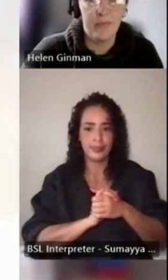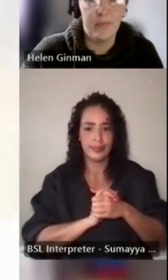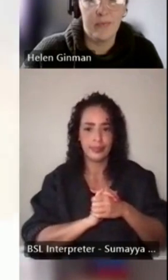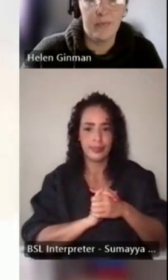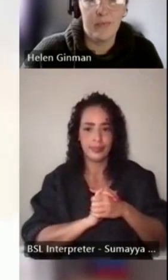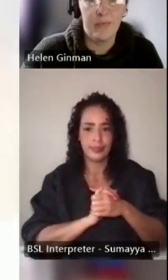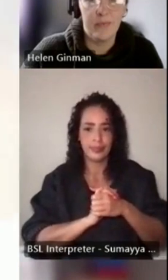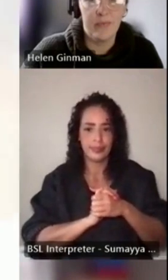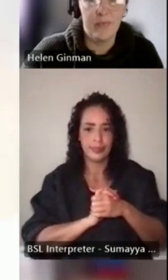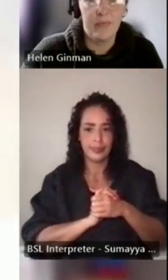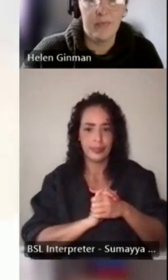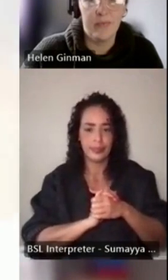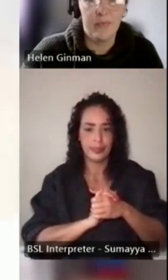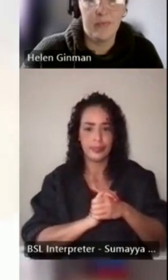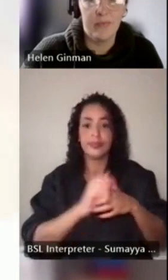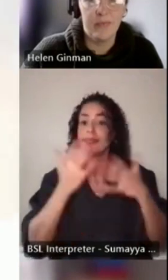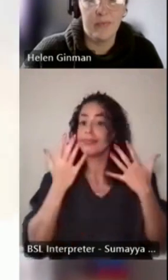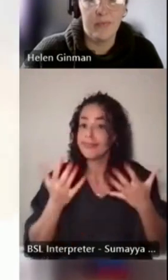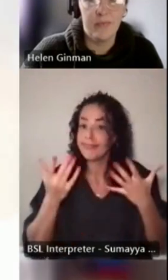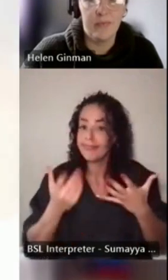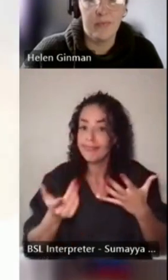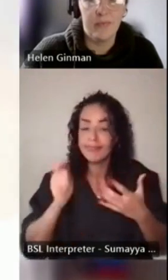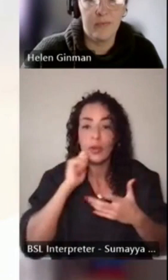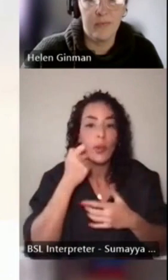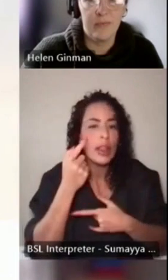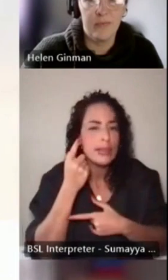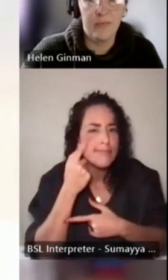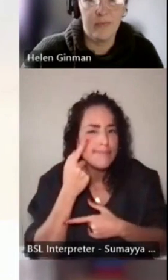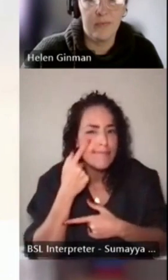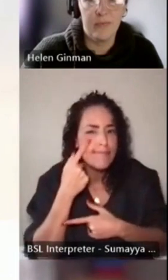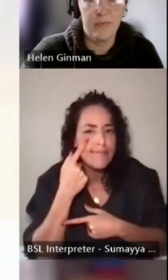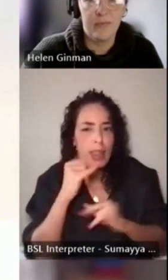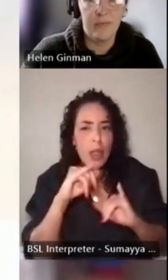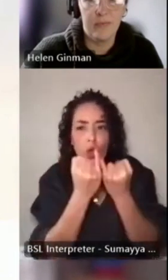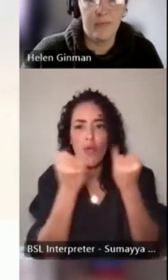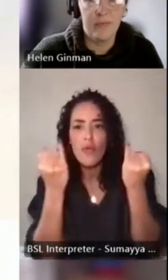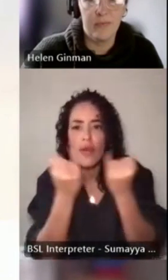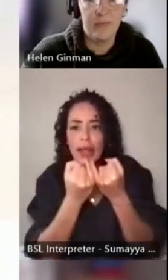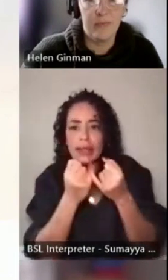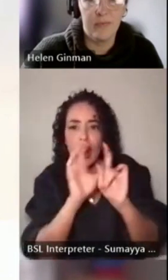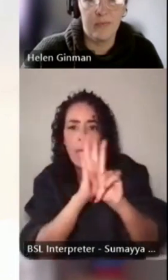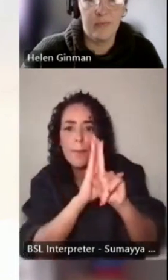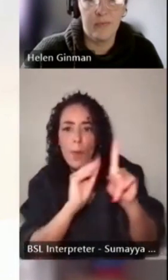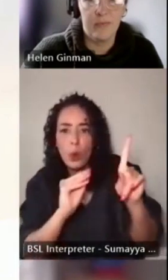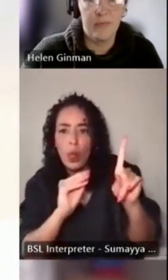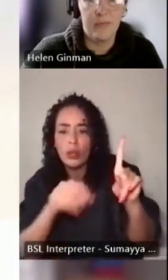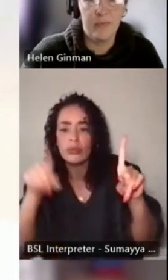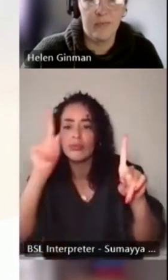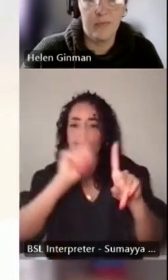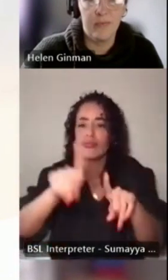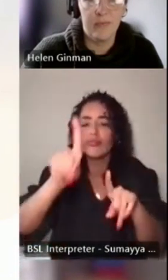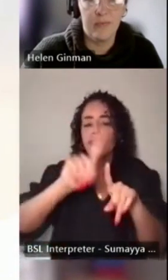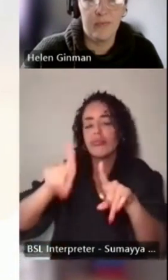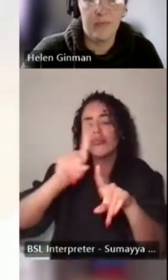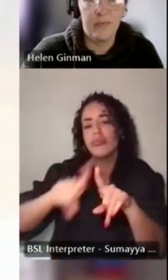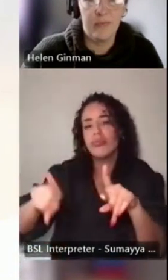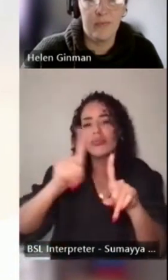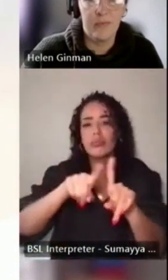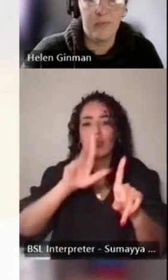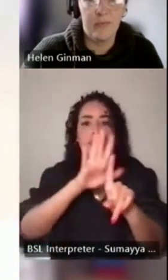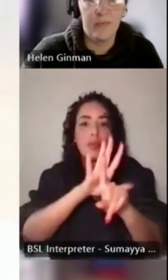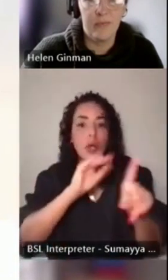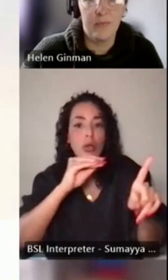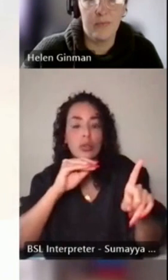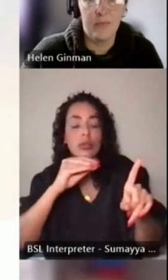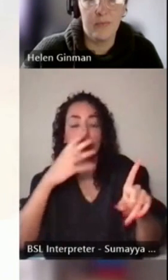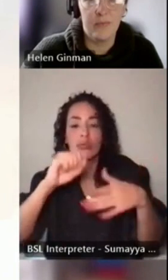So now we're going to have a little look at some conflict models. So there's lots of different conflict models that have been developed.